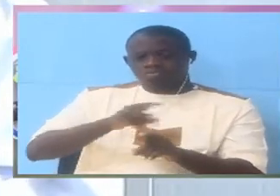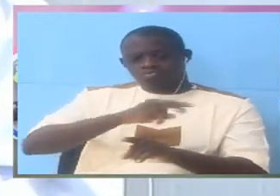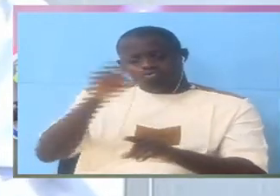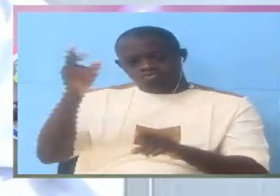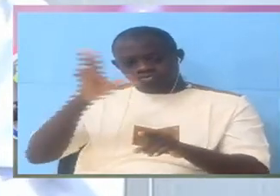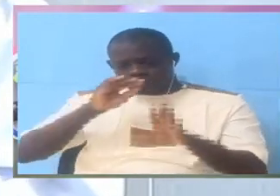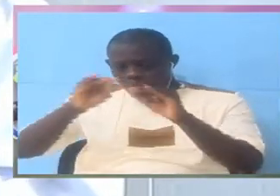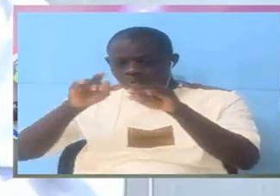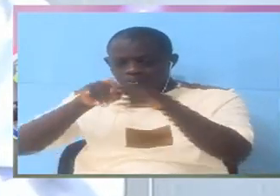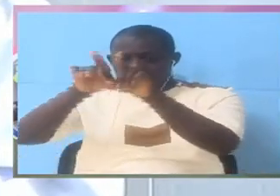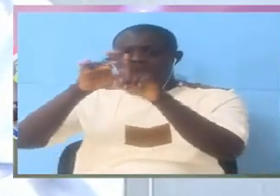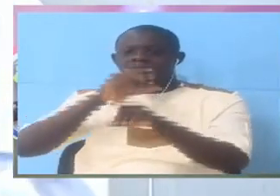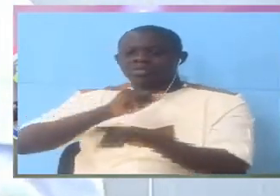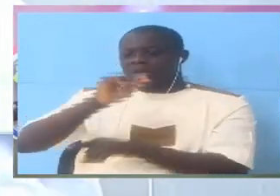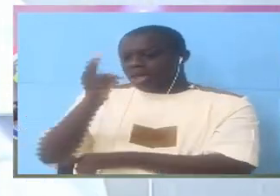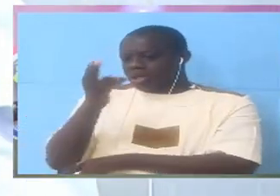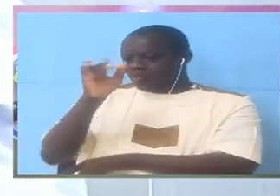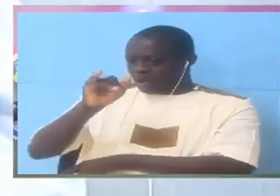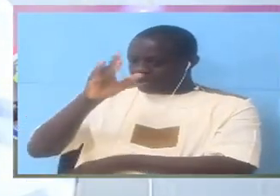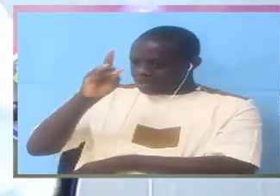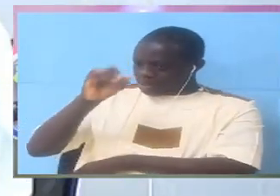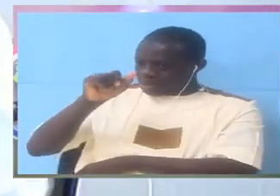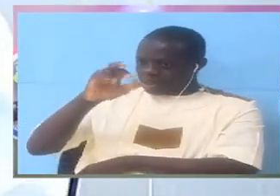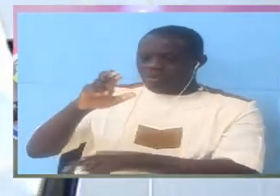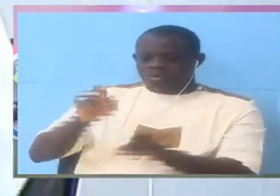Barry. Because we told